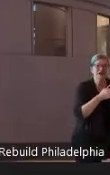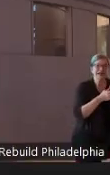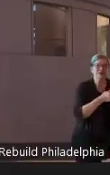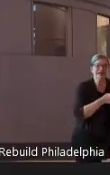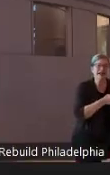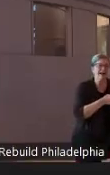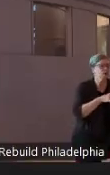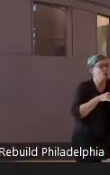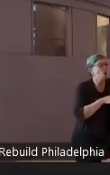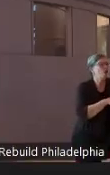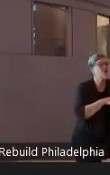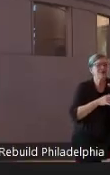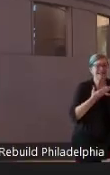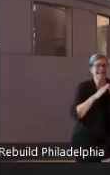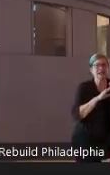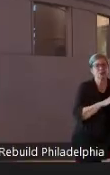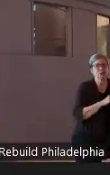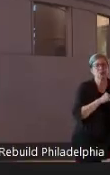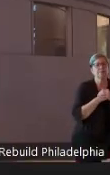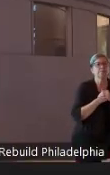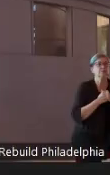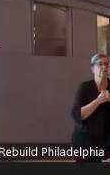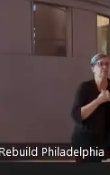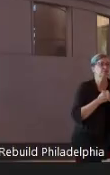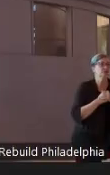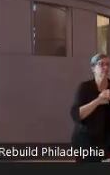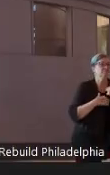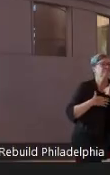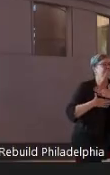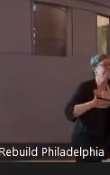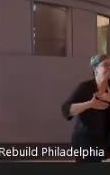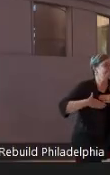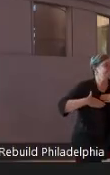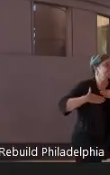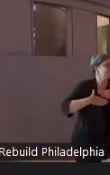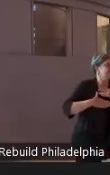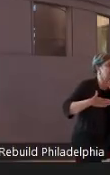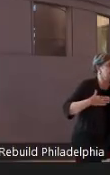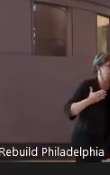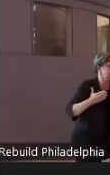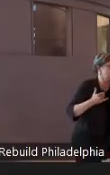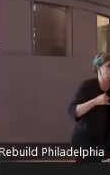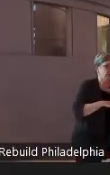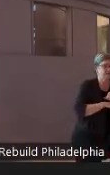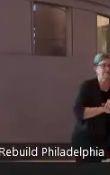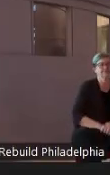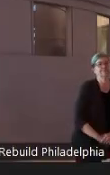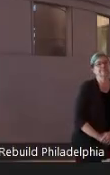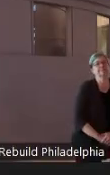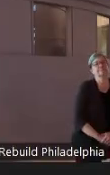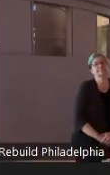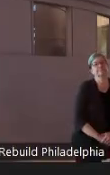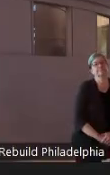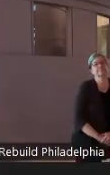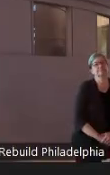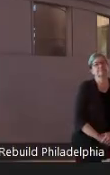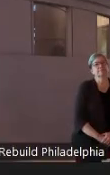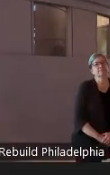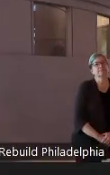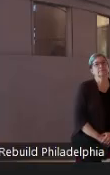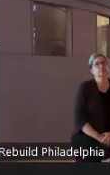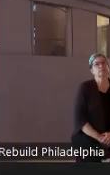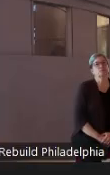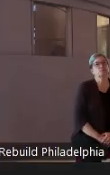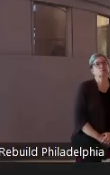but across the city. So I am very, very pleased to be here tonight. For those of you who may not